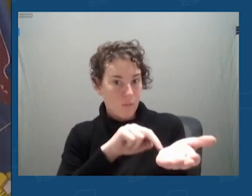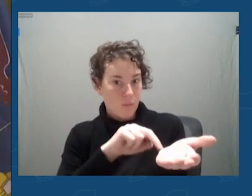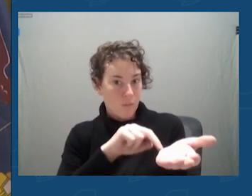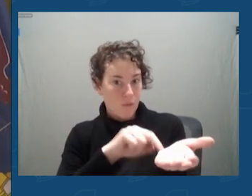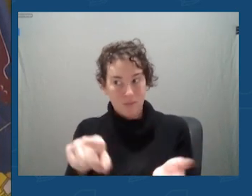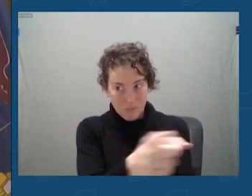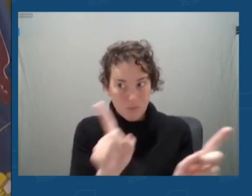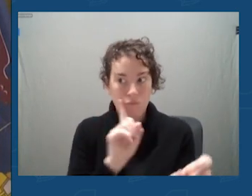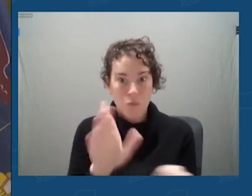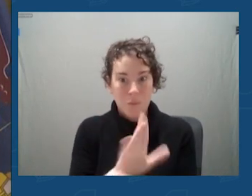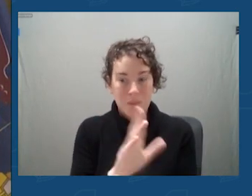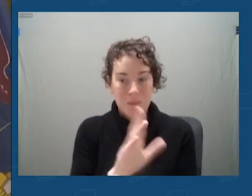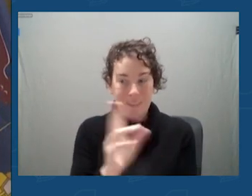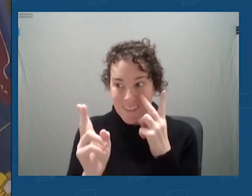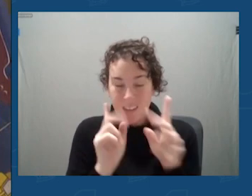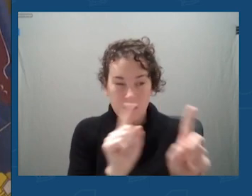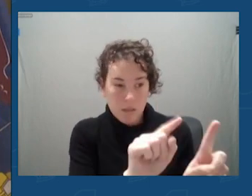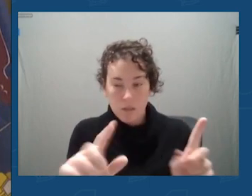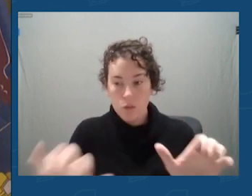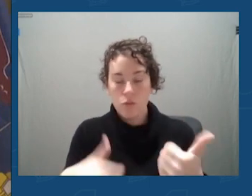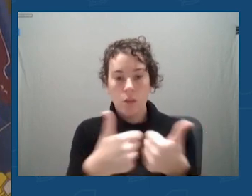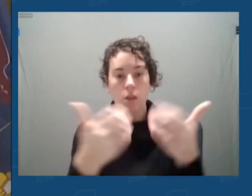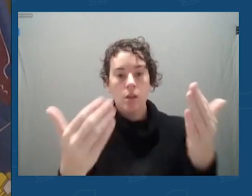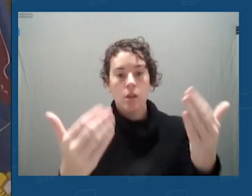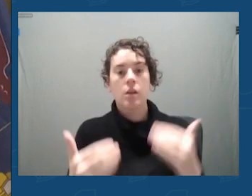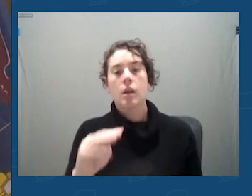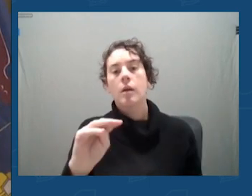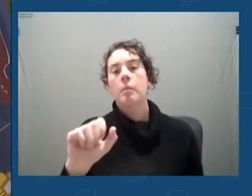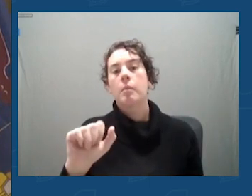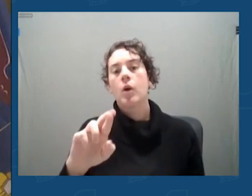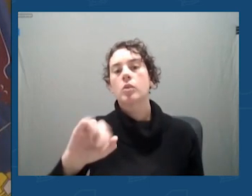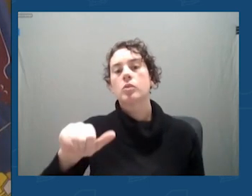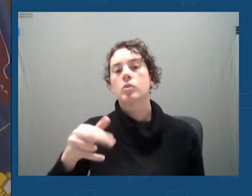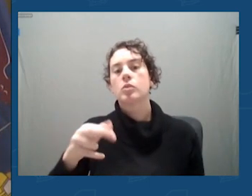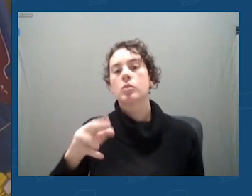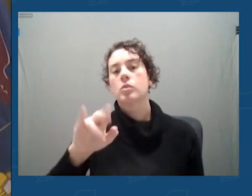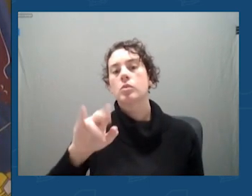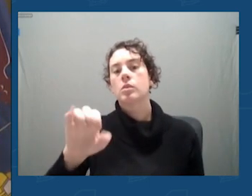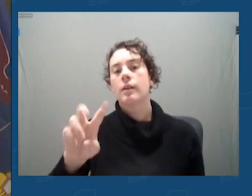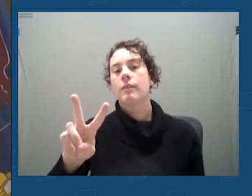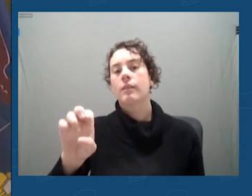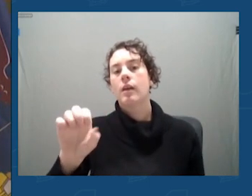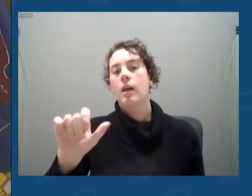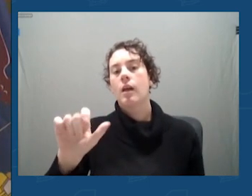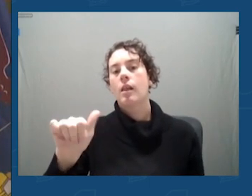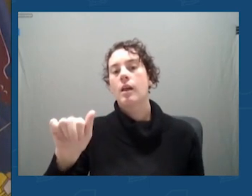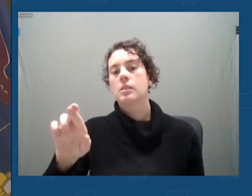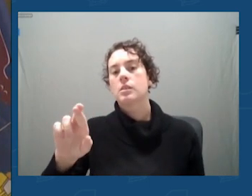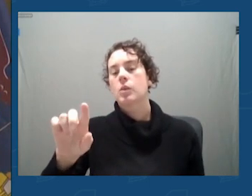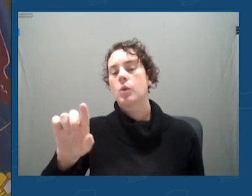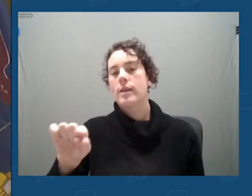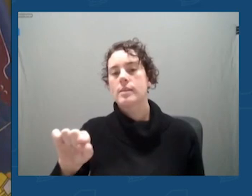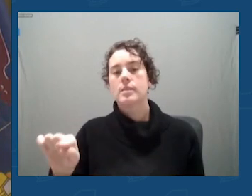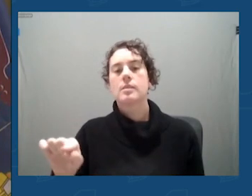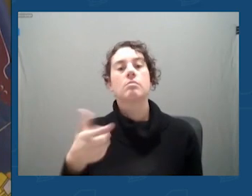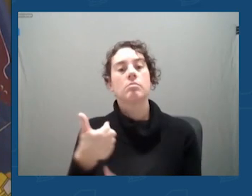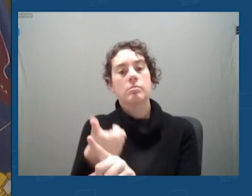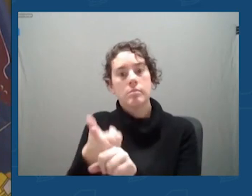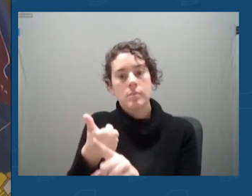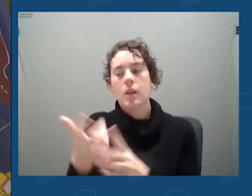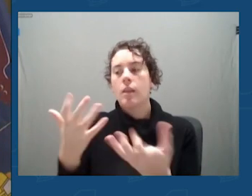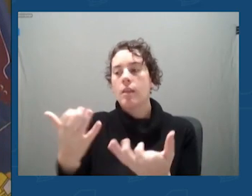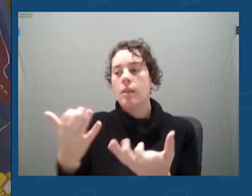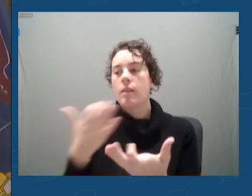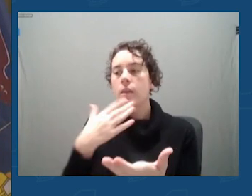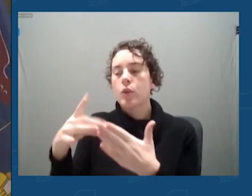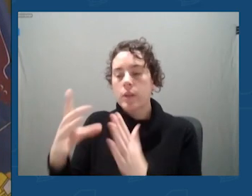So I'm grateful to Marjorie Velasquez is also council member, chair of the Consumer Protection Committee. I want to thank her for her leadership. And of course,